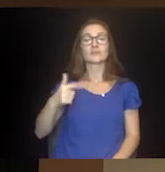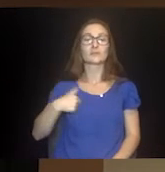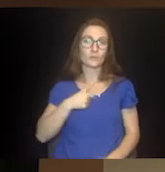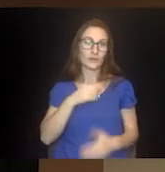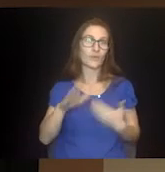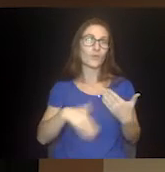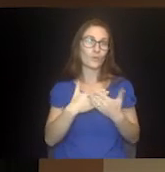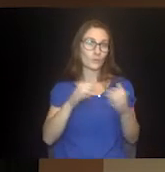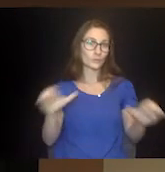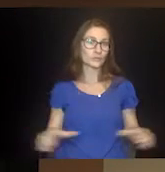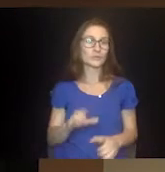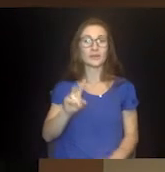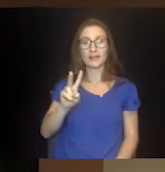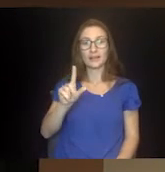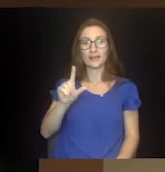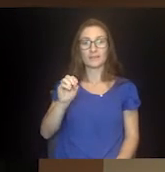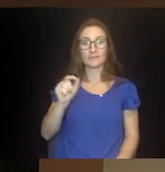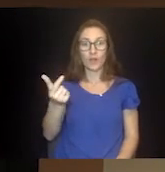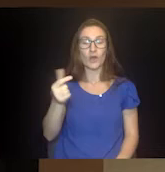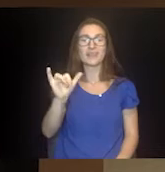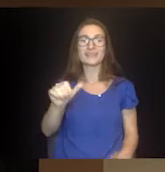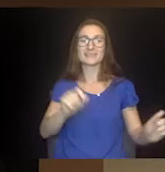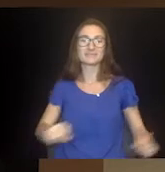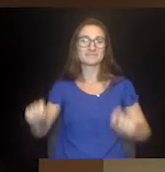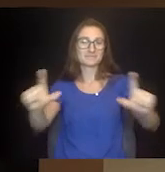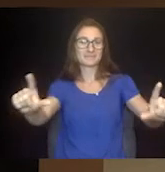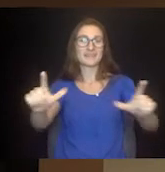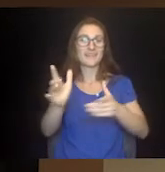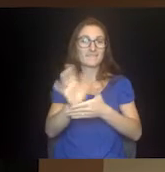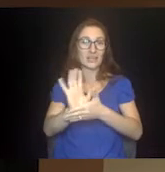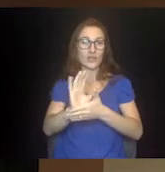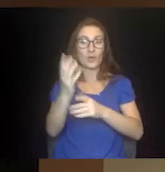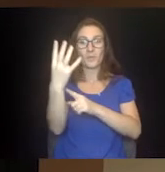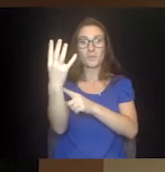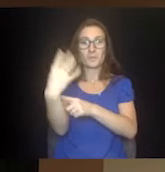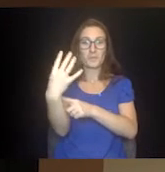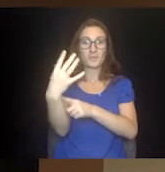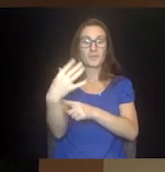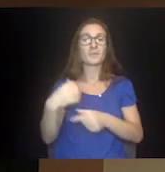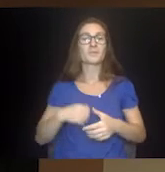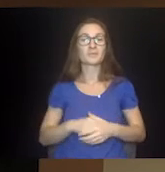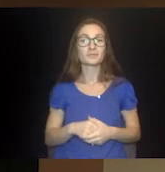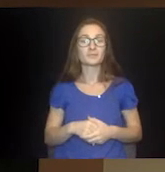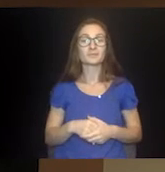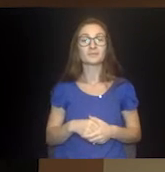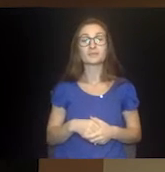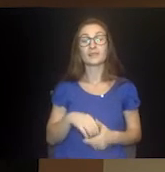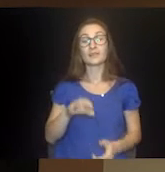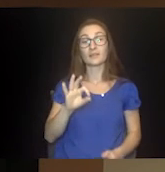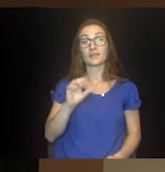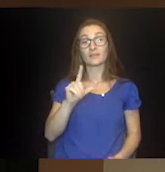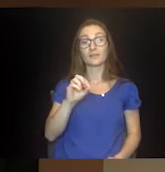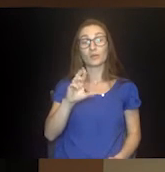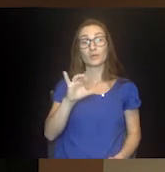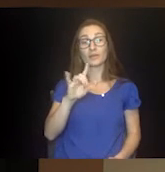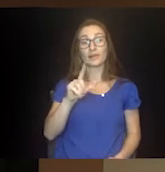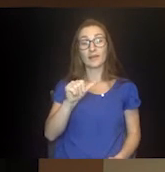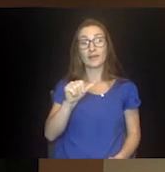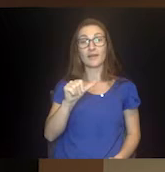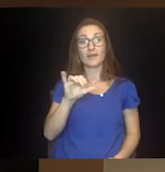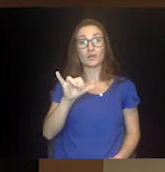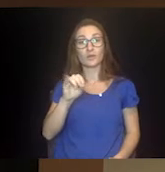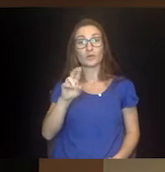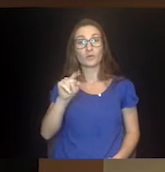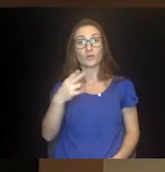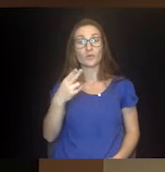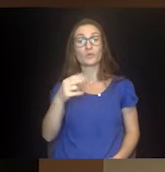on the FYC is that we all do vlogs, and a vlog is a video we put on our YouTube page. The Florida Youth Council is the name